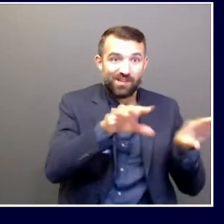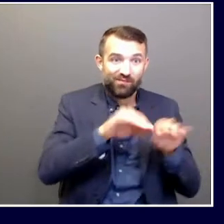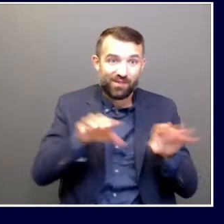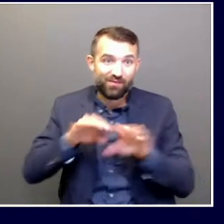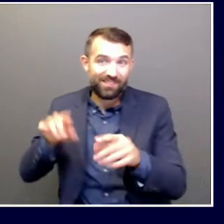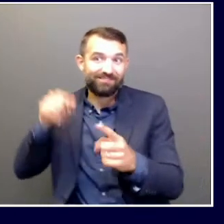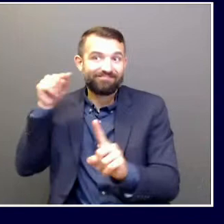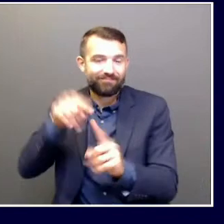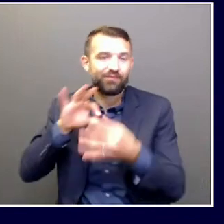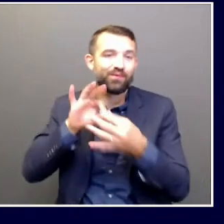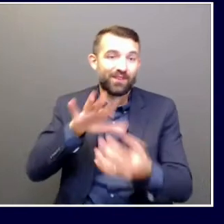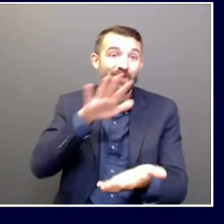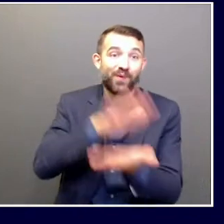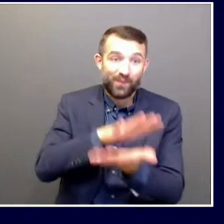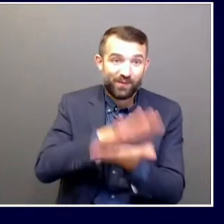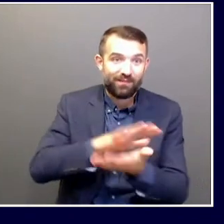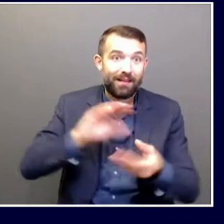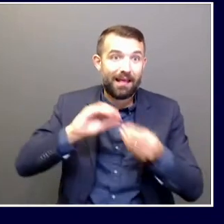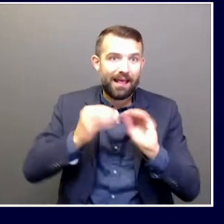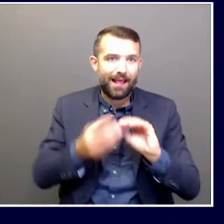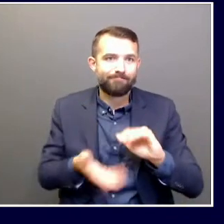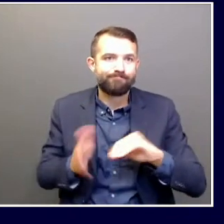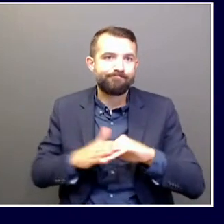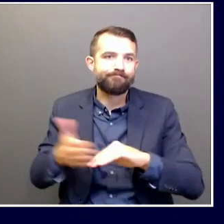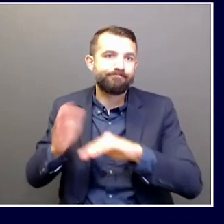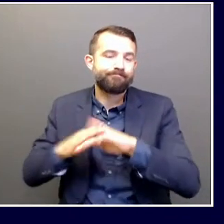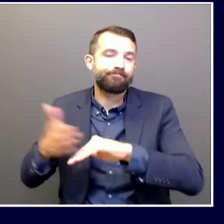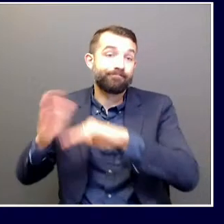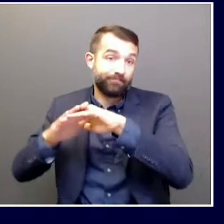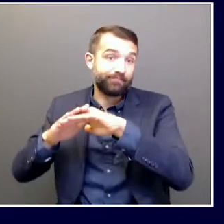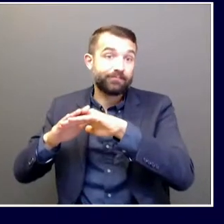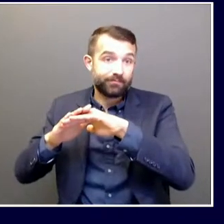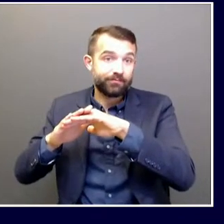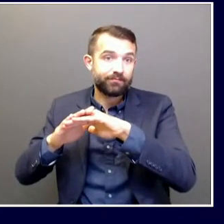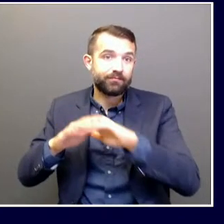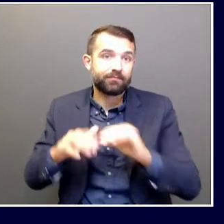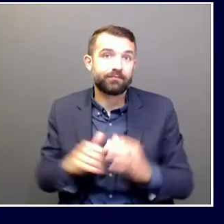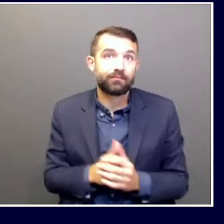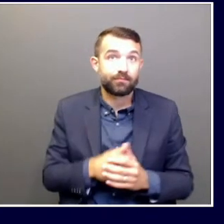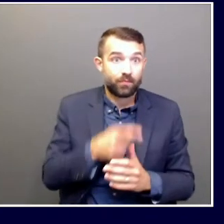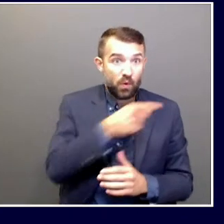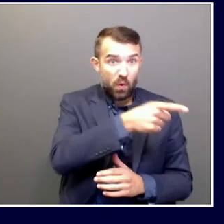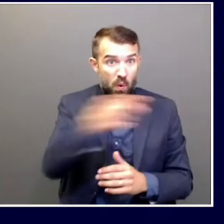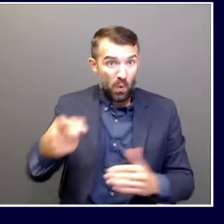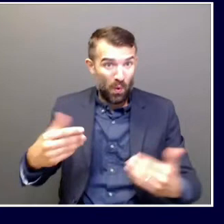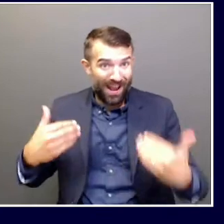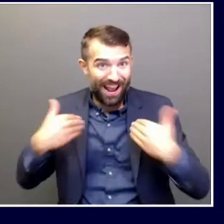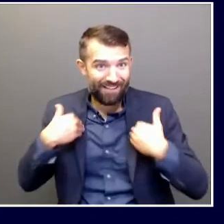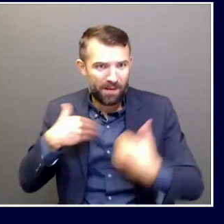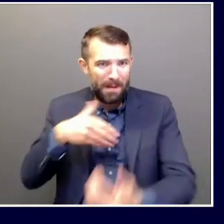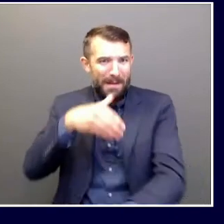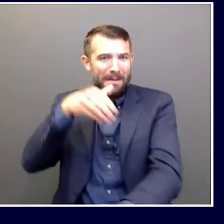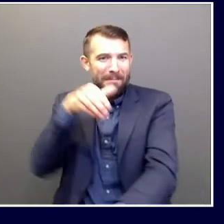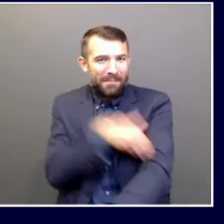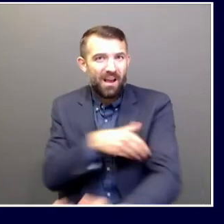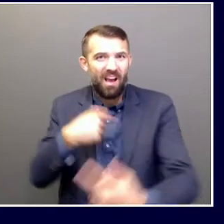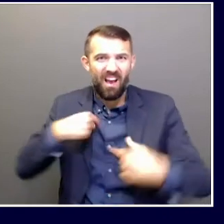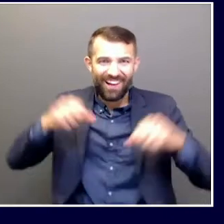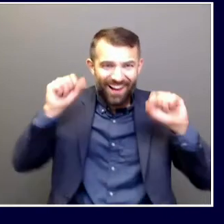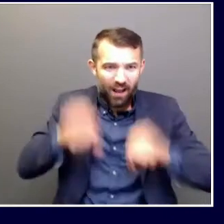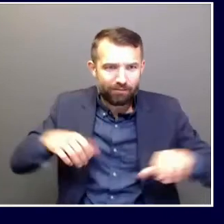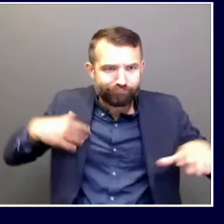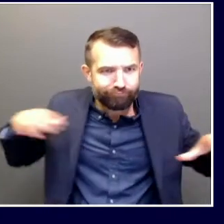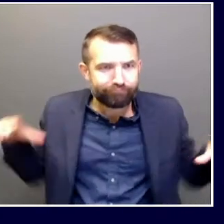to climb. We're not powerless. We can keep schools open safely. Public